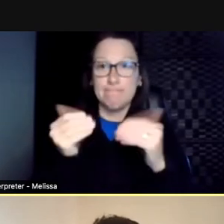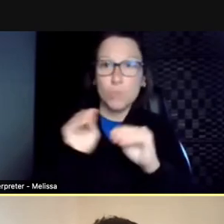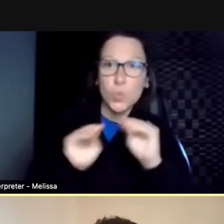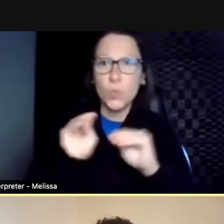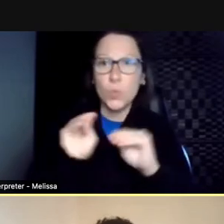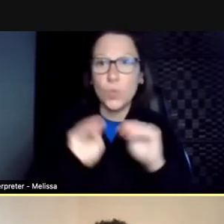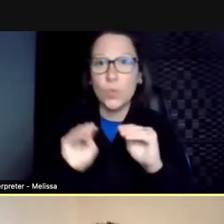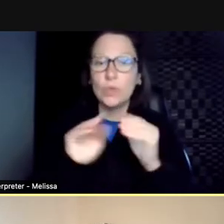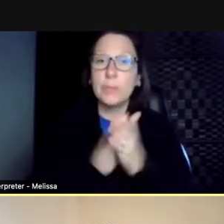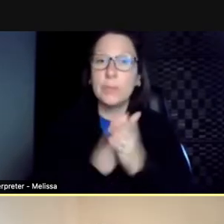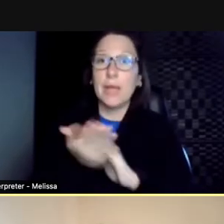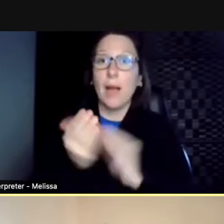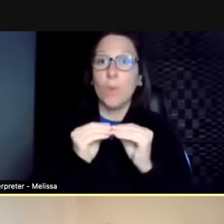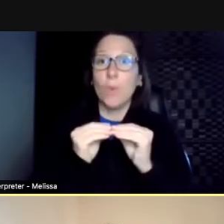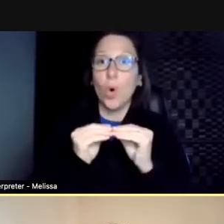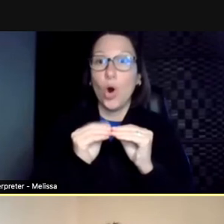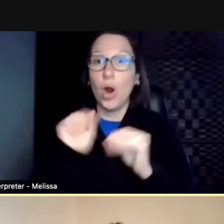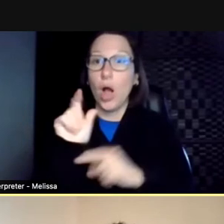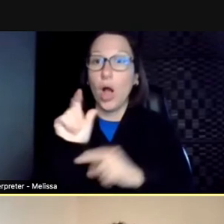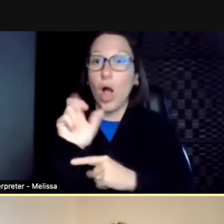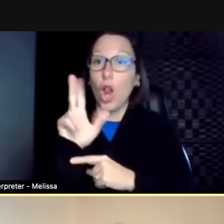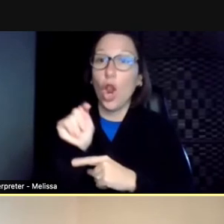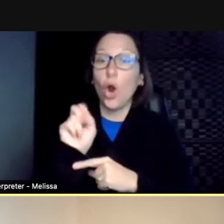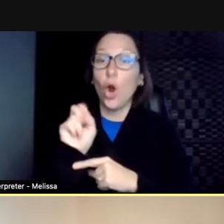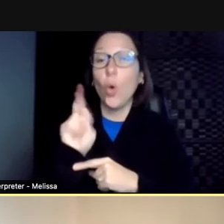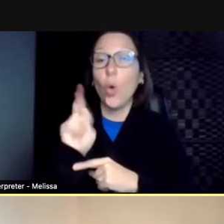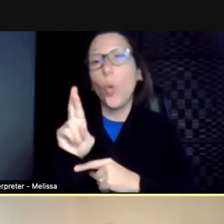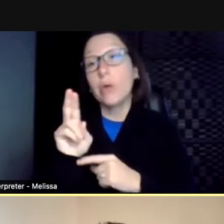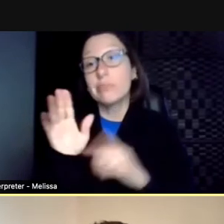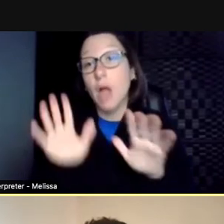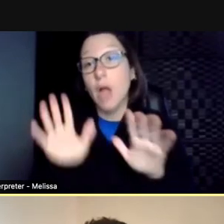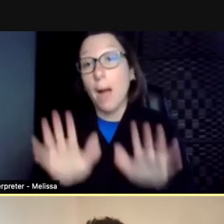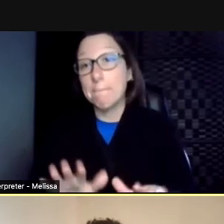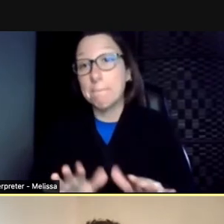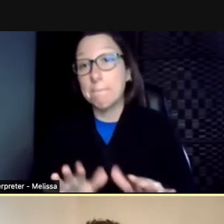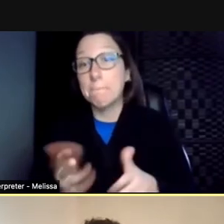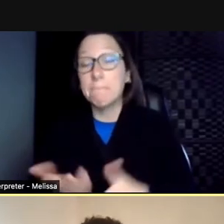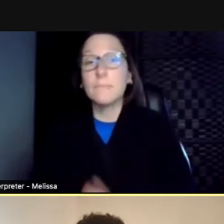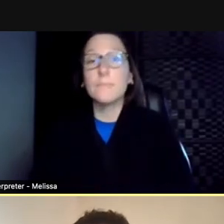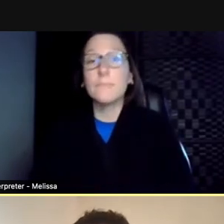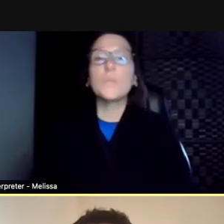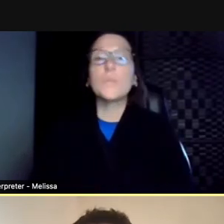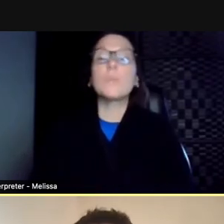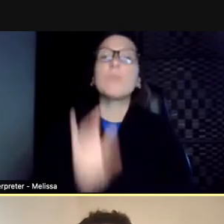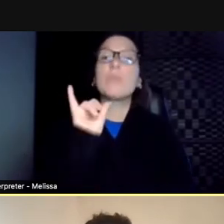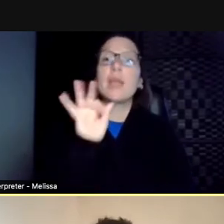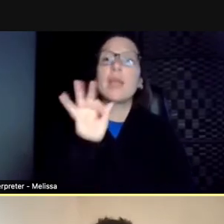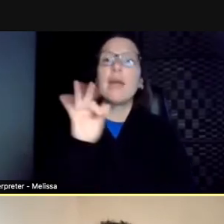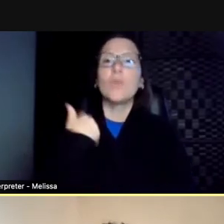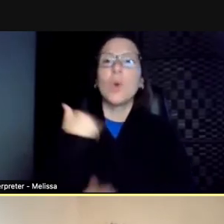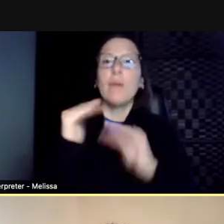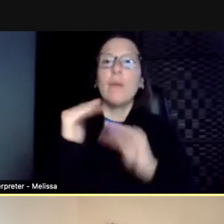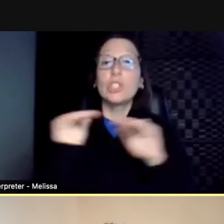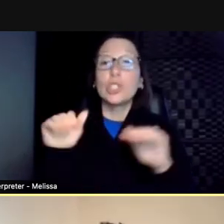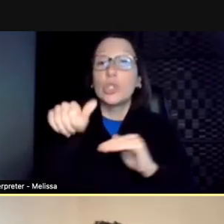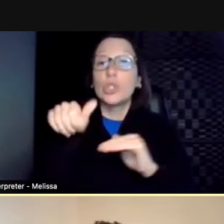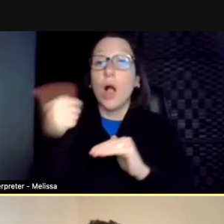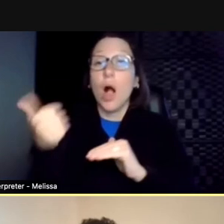calm. Also consider that if you have children who have other central nervous system disorders or